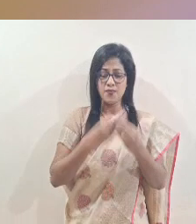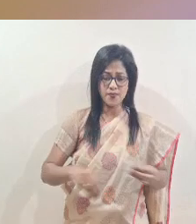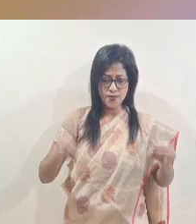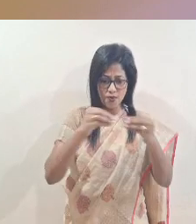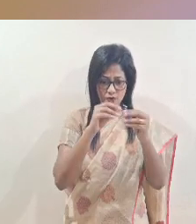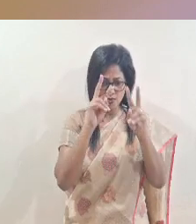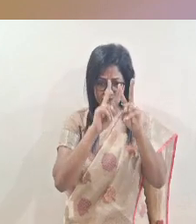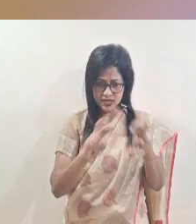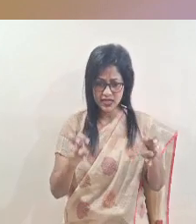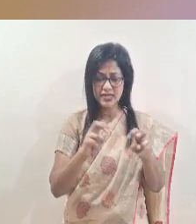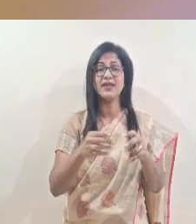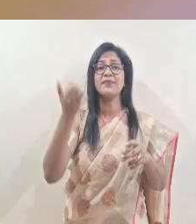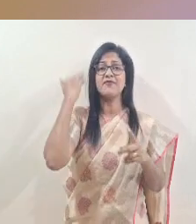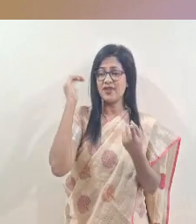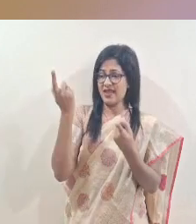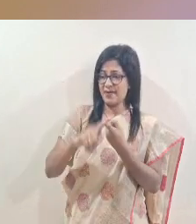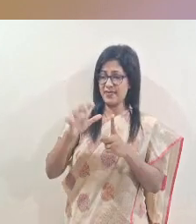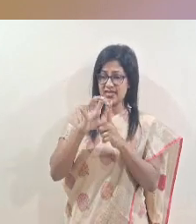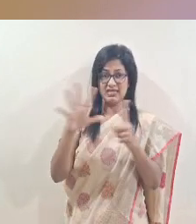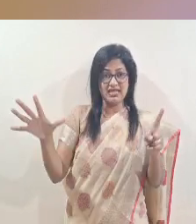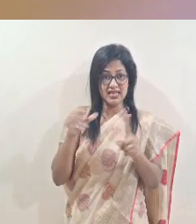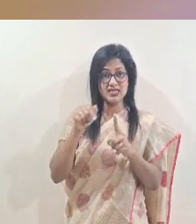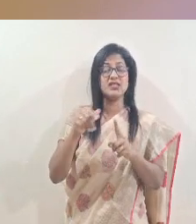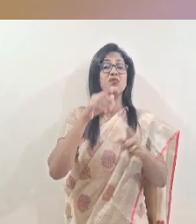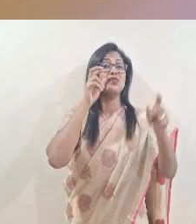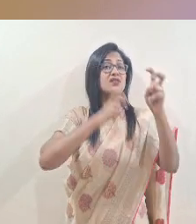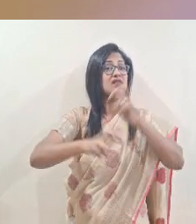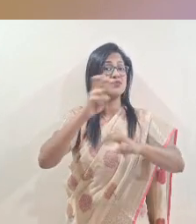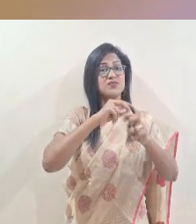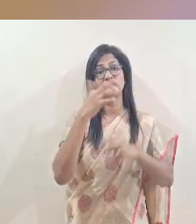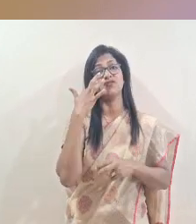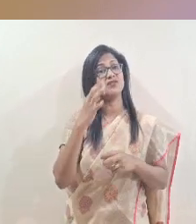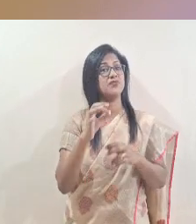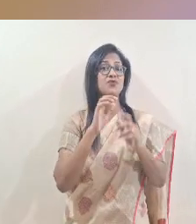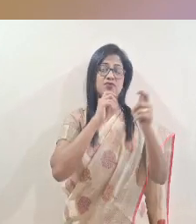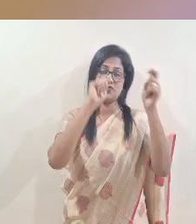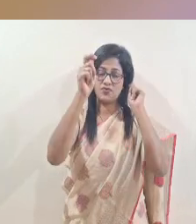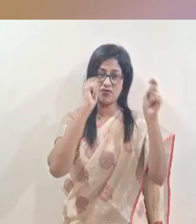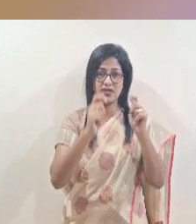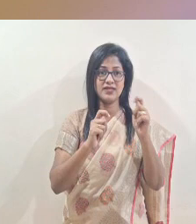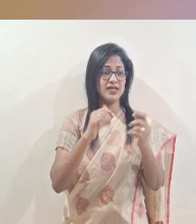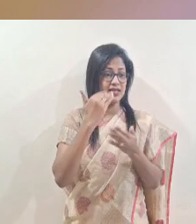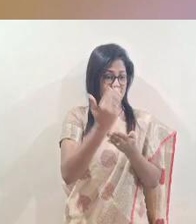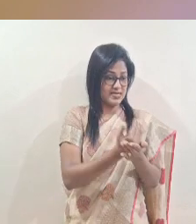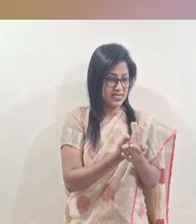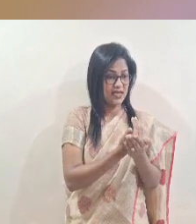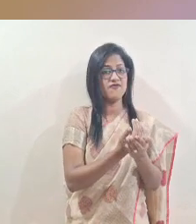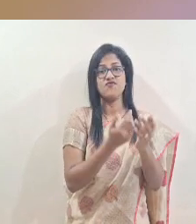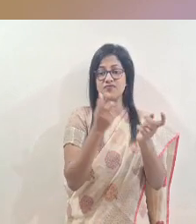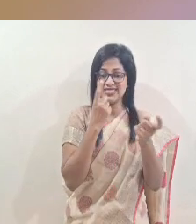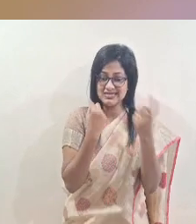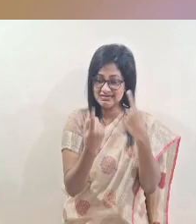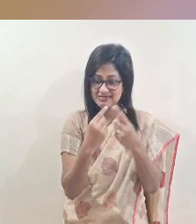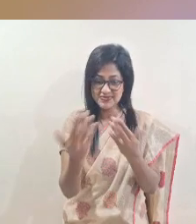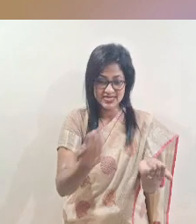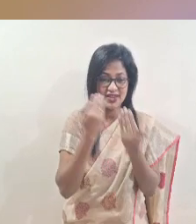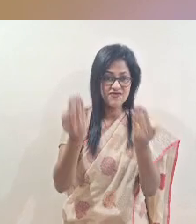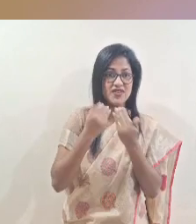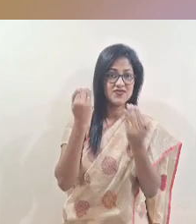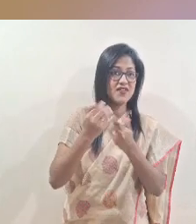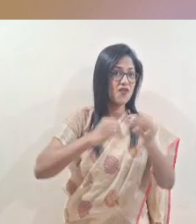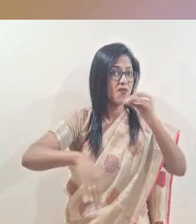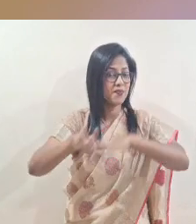in the aftermath of a disaster, transportation plays a very vital role, be it in evacuation and rescue operation or in